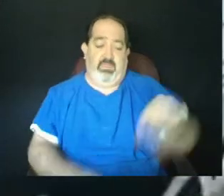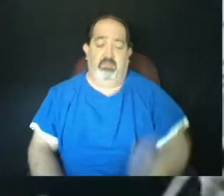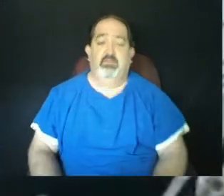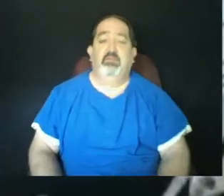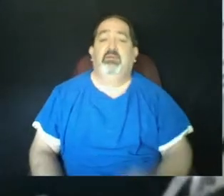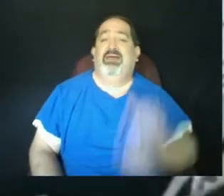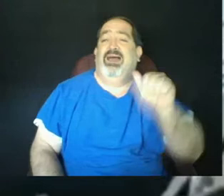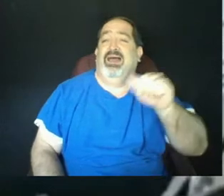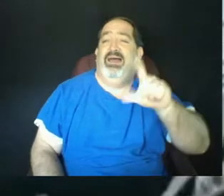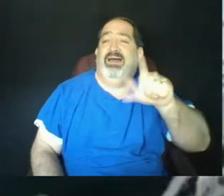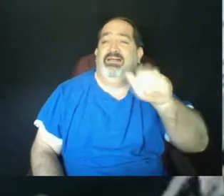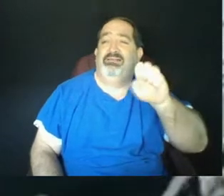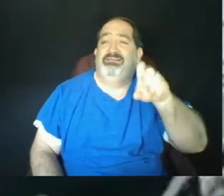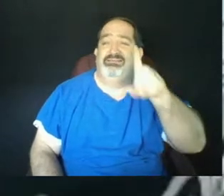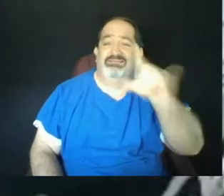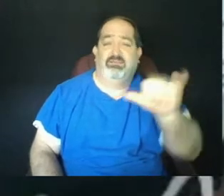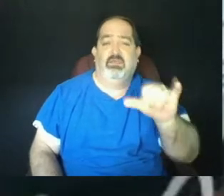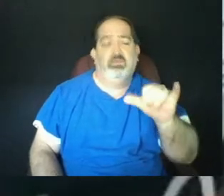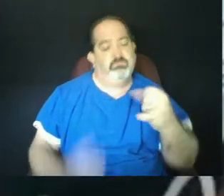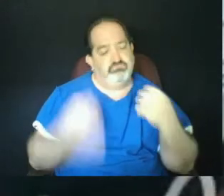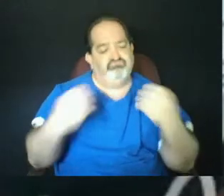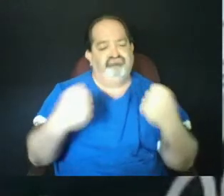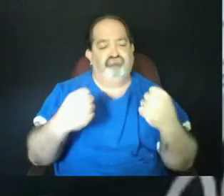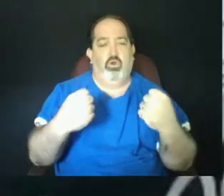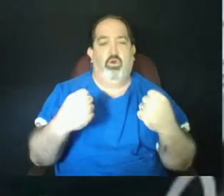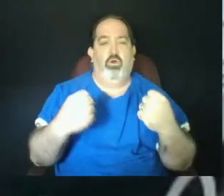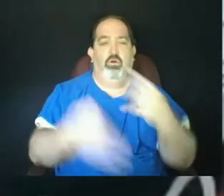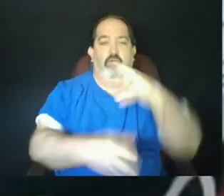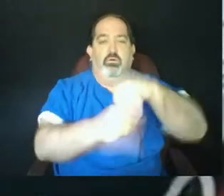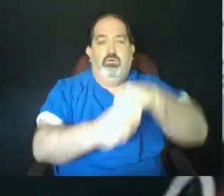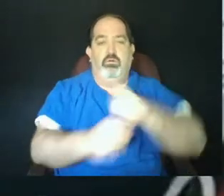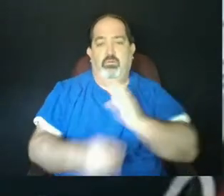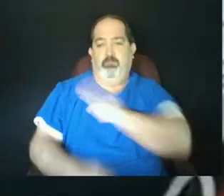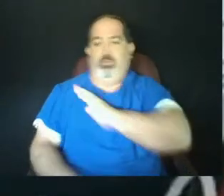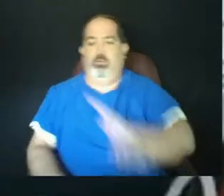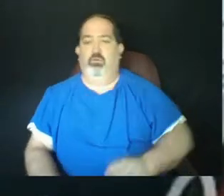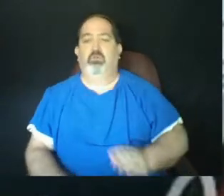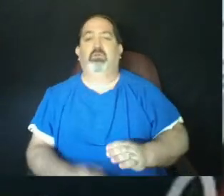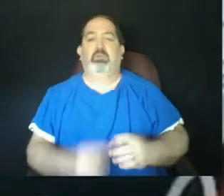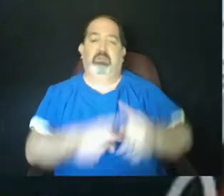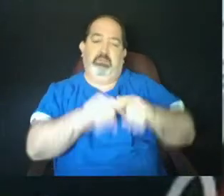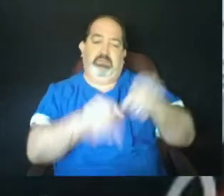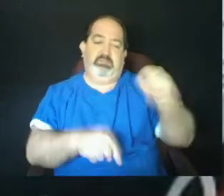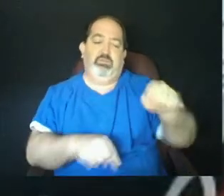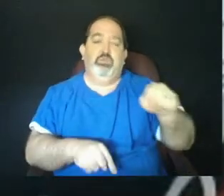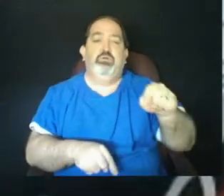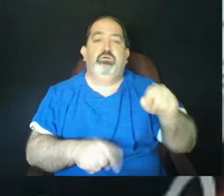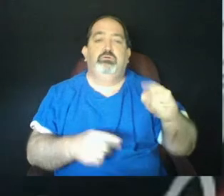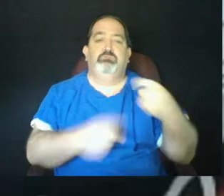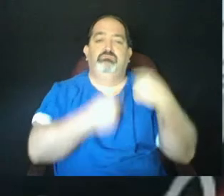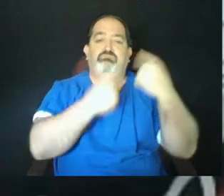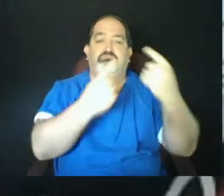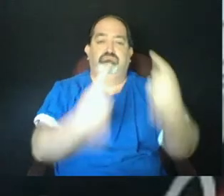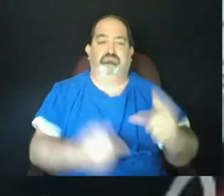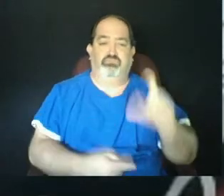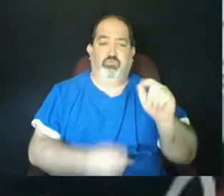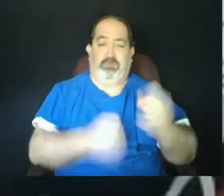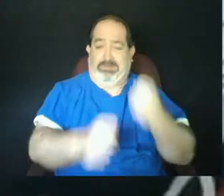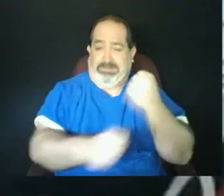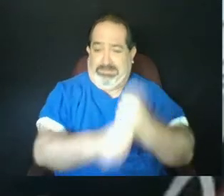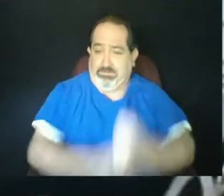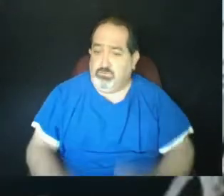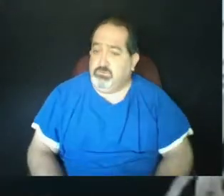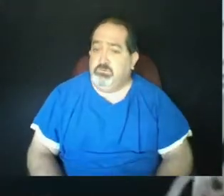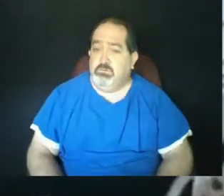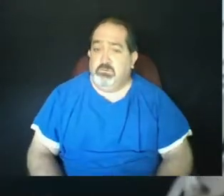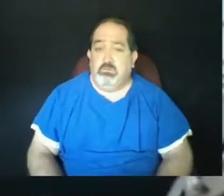Aliskai has been the rock that our barony has been built on for 20 years.